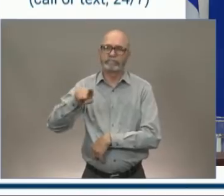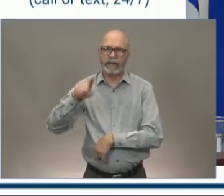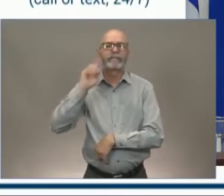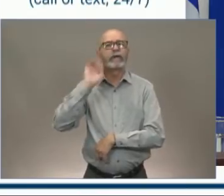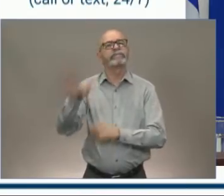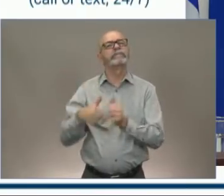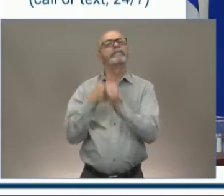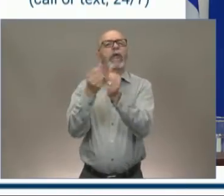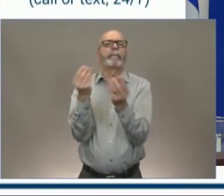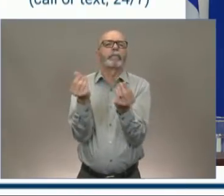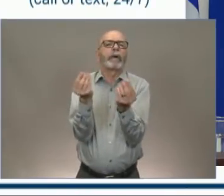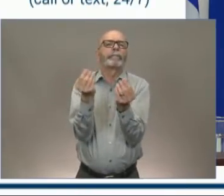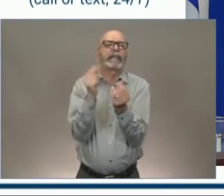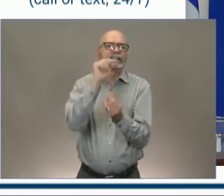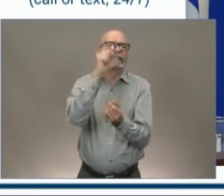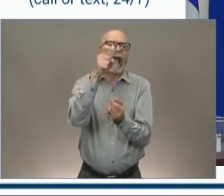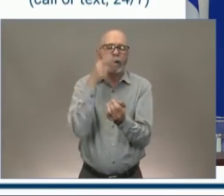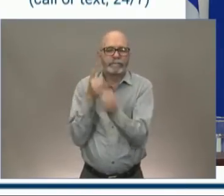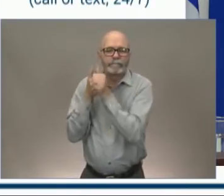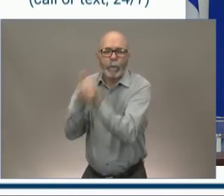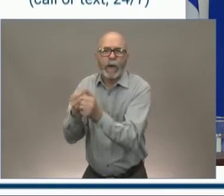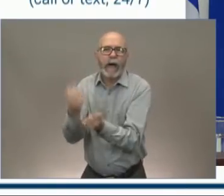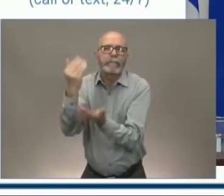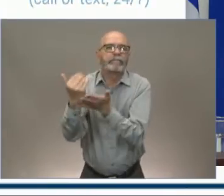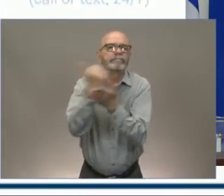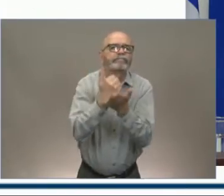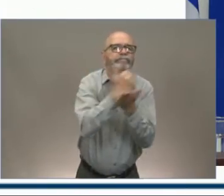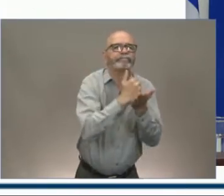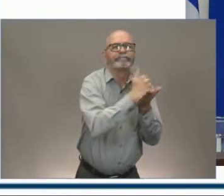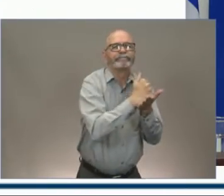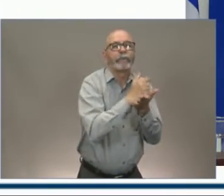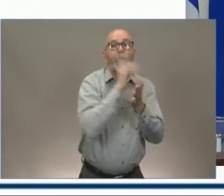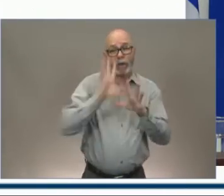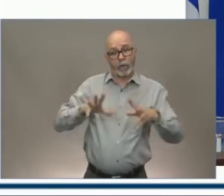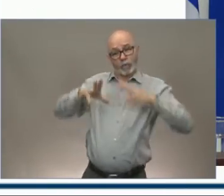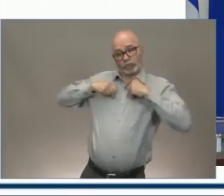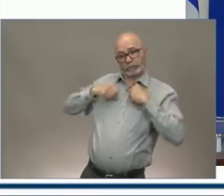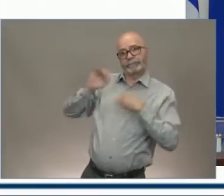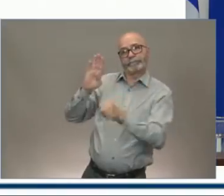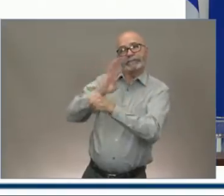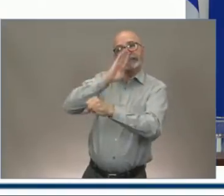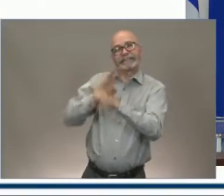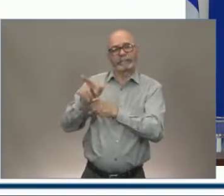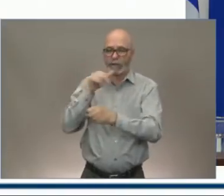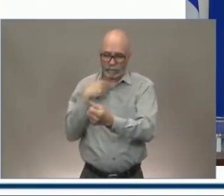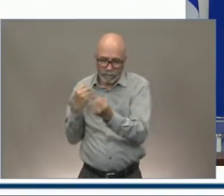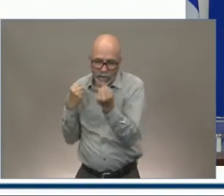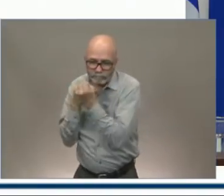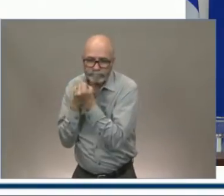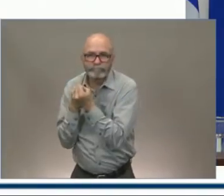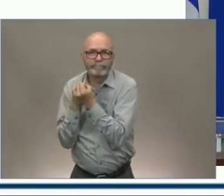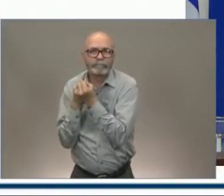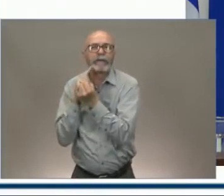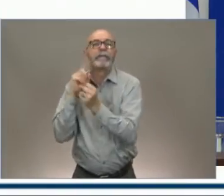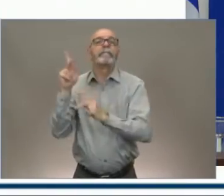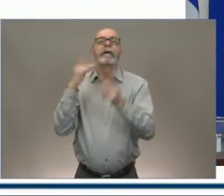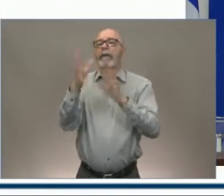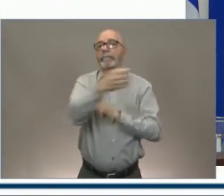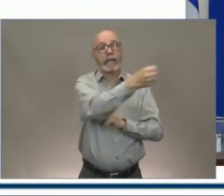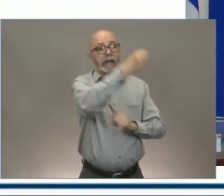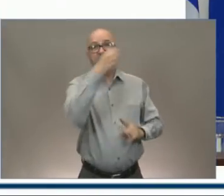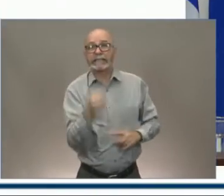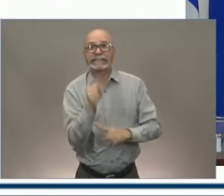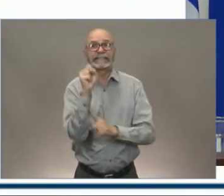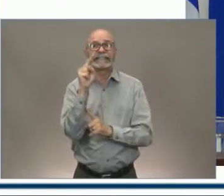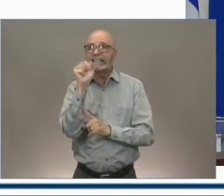but is designed to be used for business owners to support any aspect of their business, including hiring staff or paying the bills